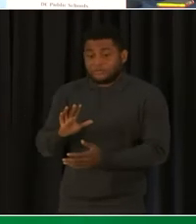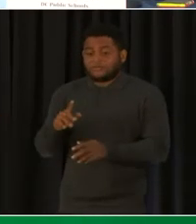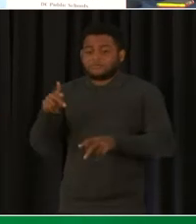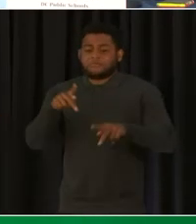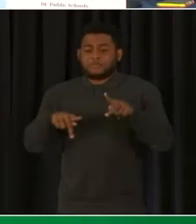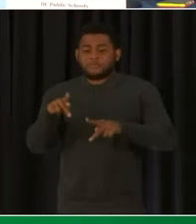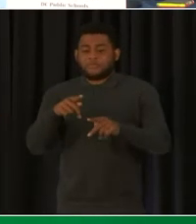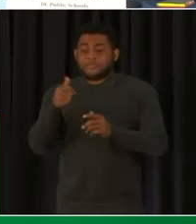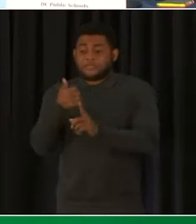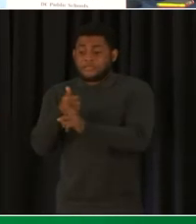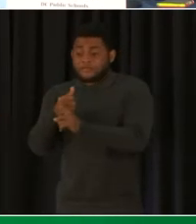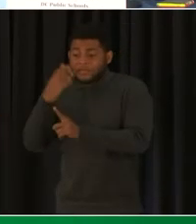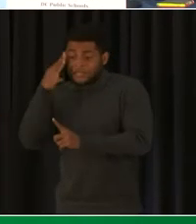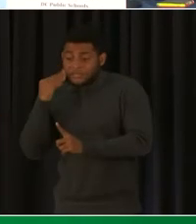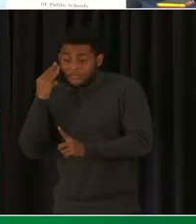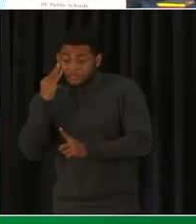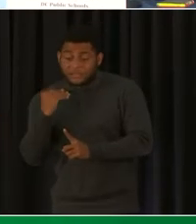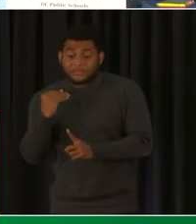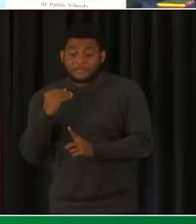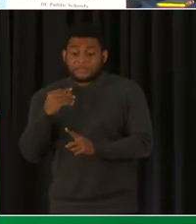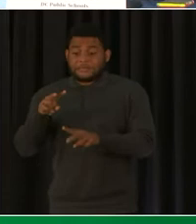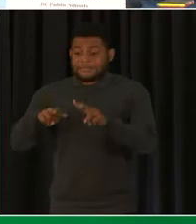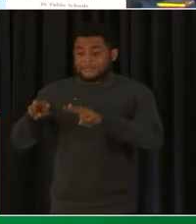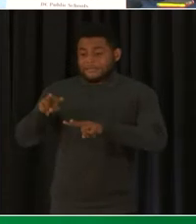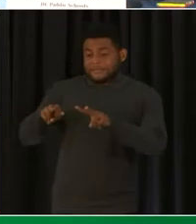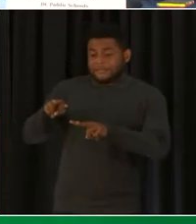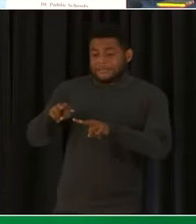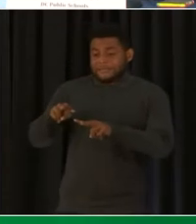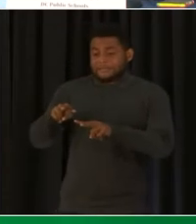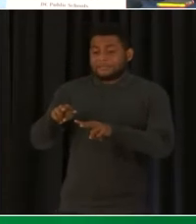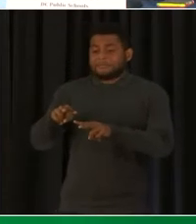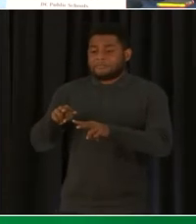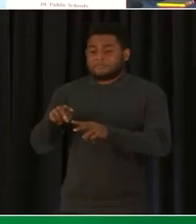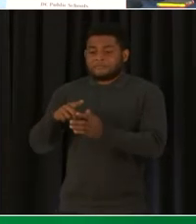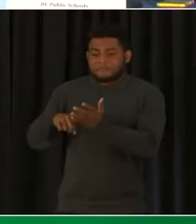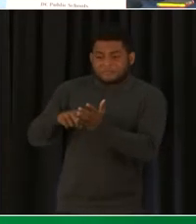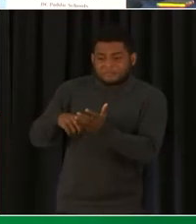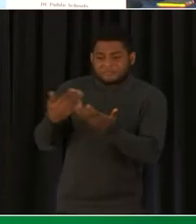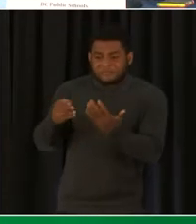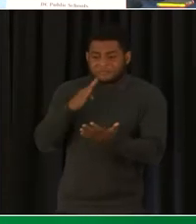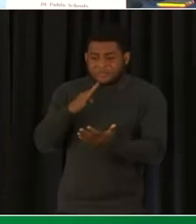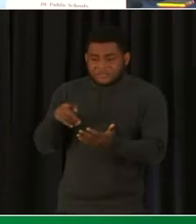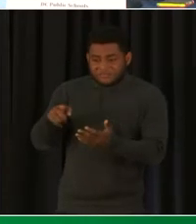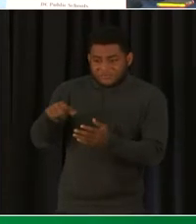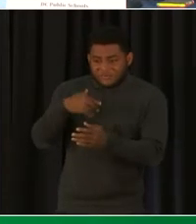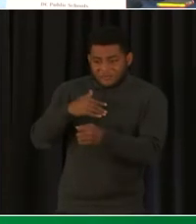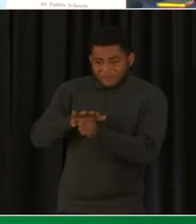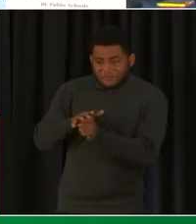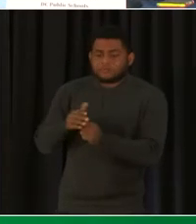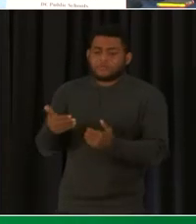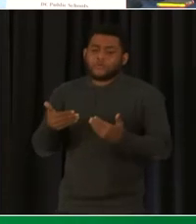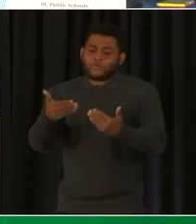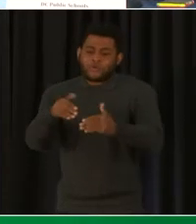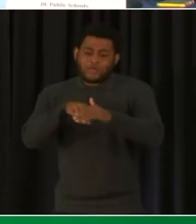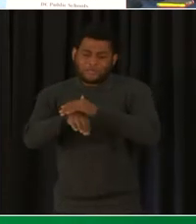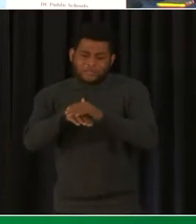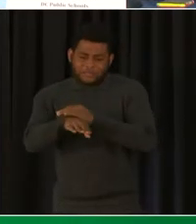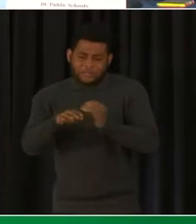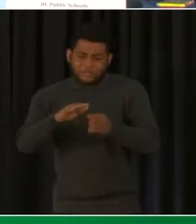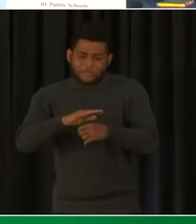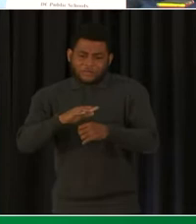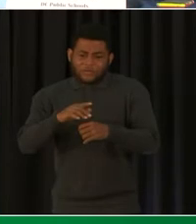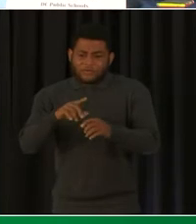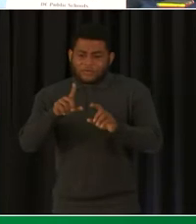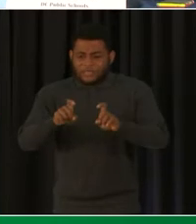people who are experiencing or displaying symptoms of COVID-19 may access on-site testing through the Shield T3 testing